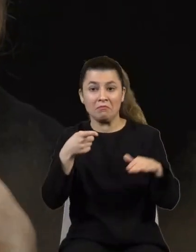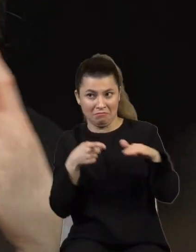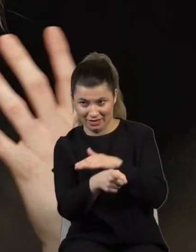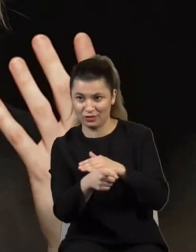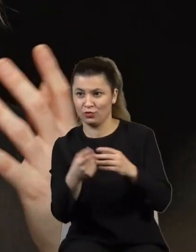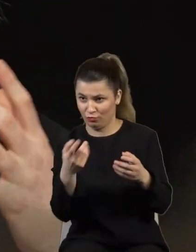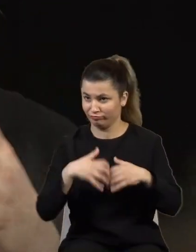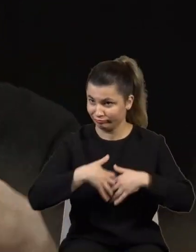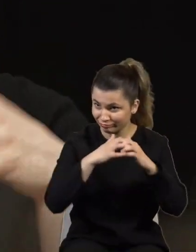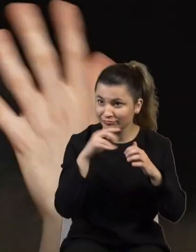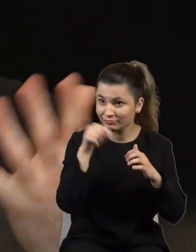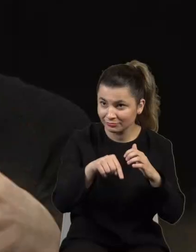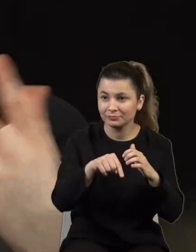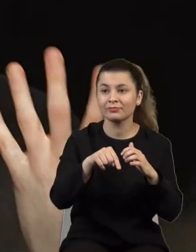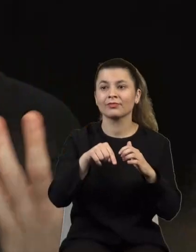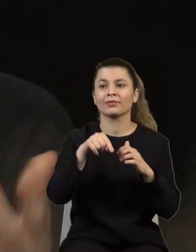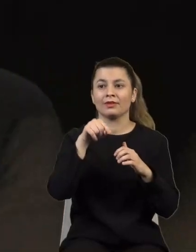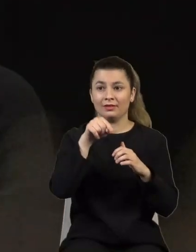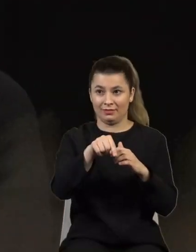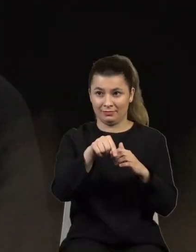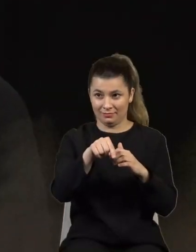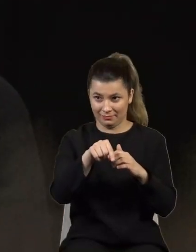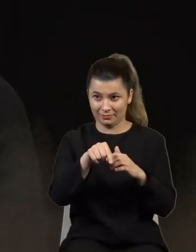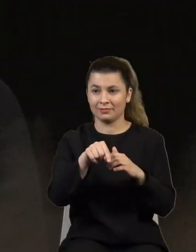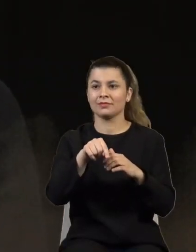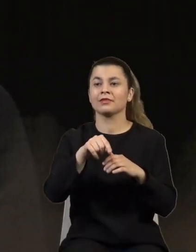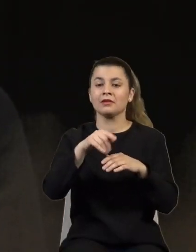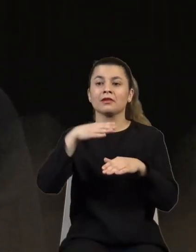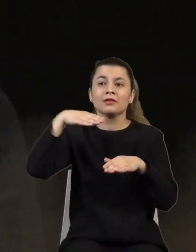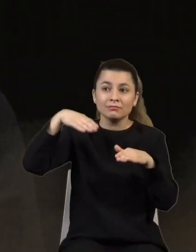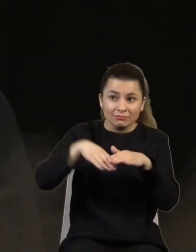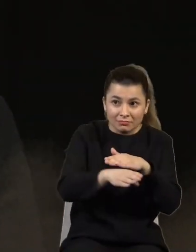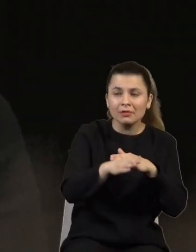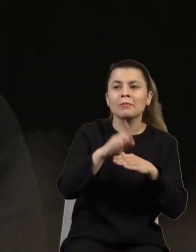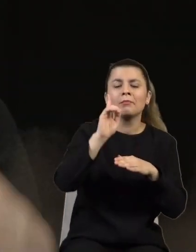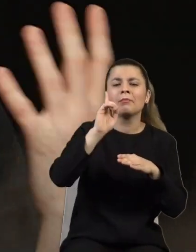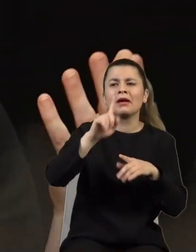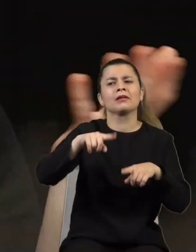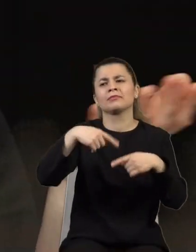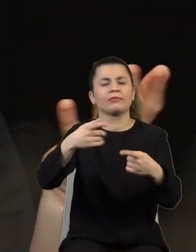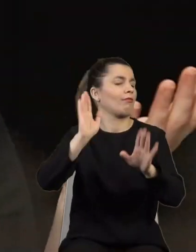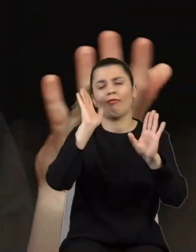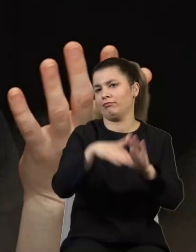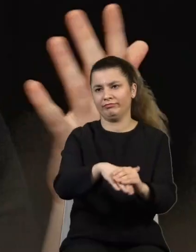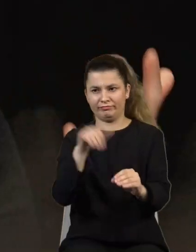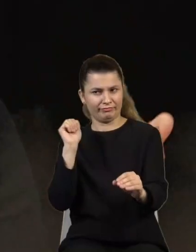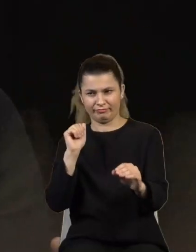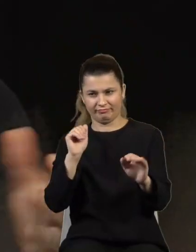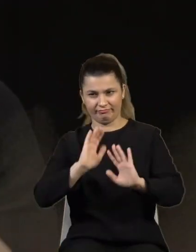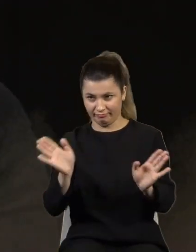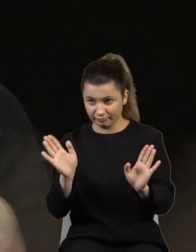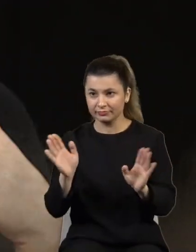cohesion, to think more about these small-scale urban projects, and also to build on what was said maybe this